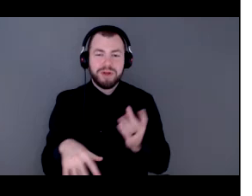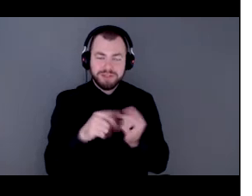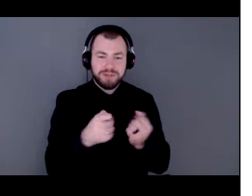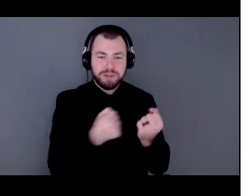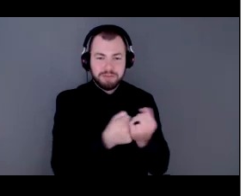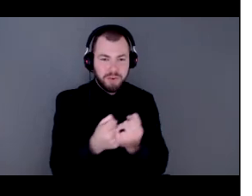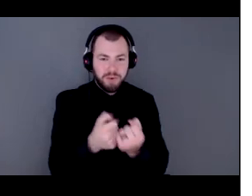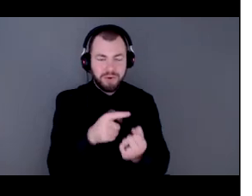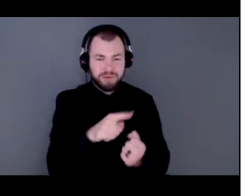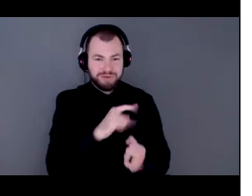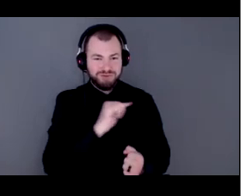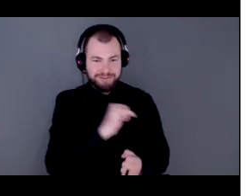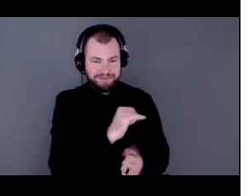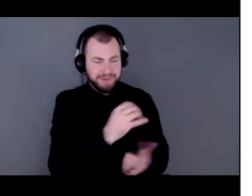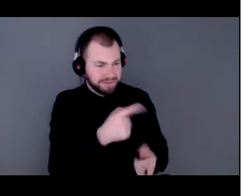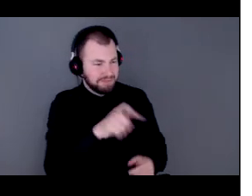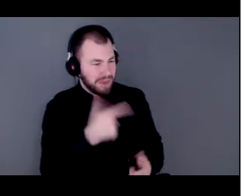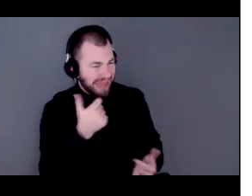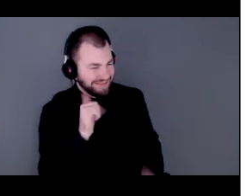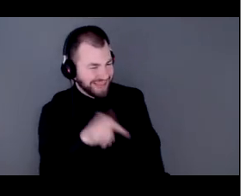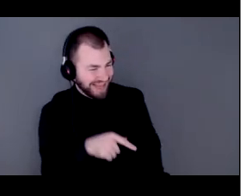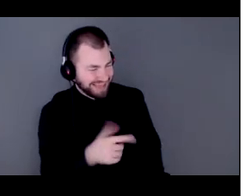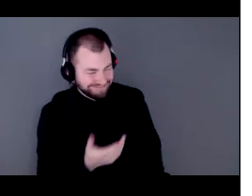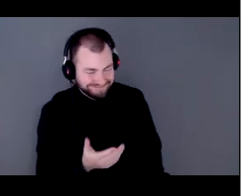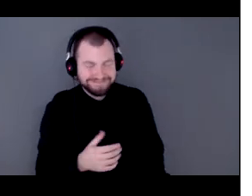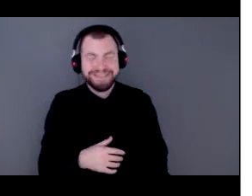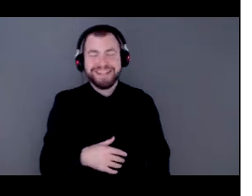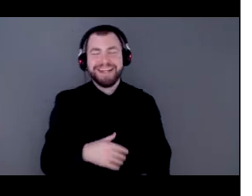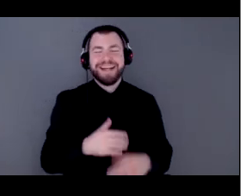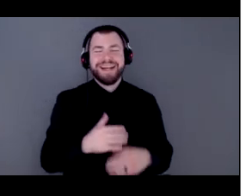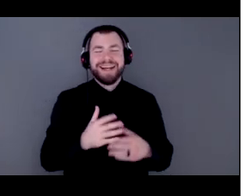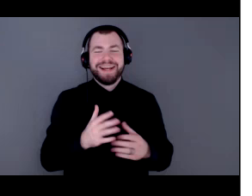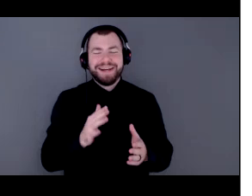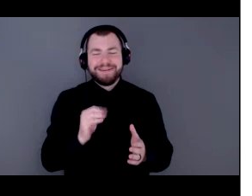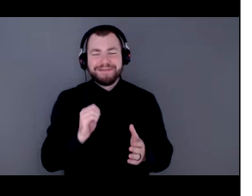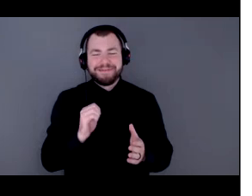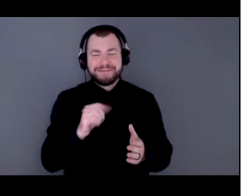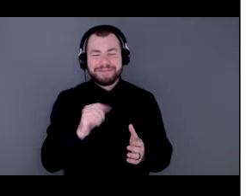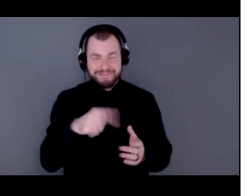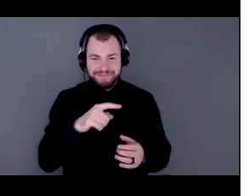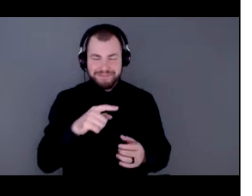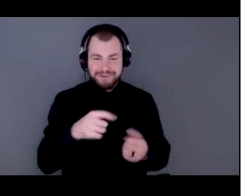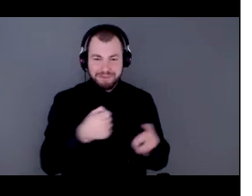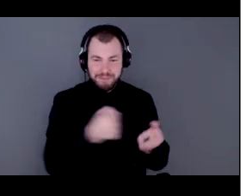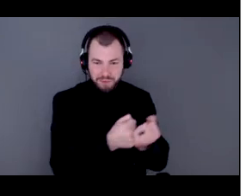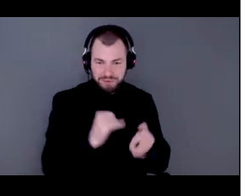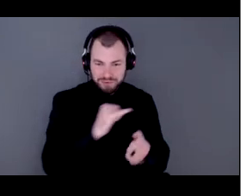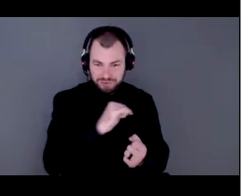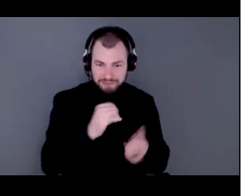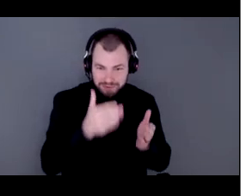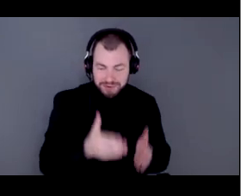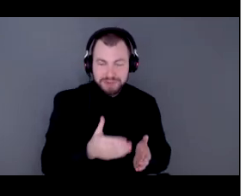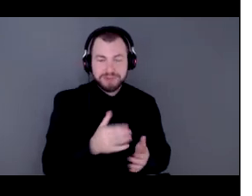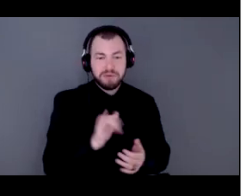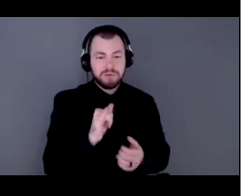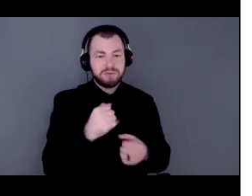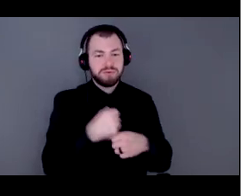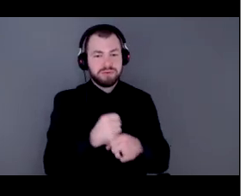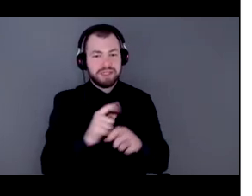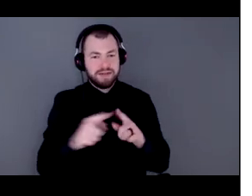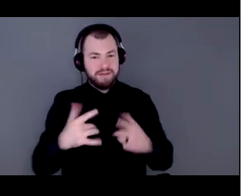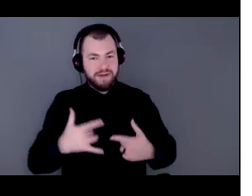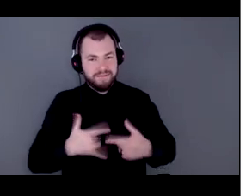laugh at that. And they are also creating different events where the people in the